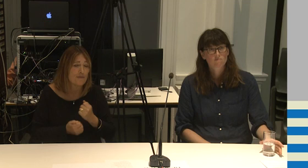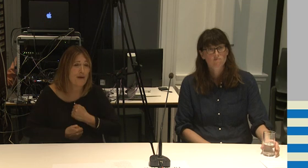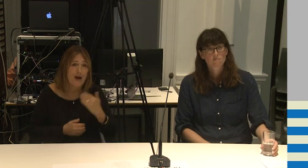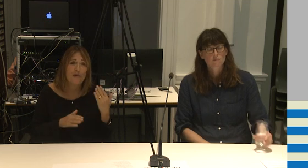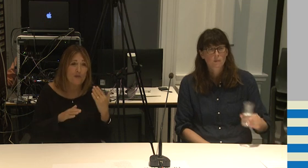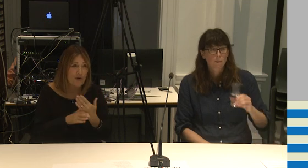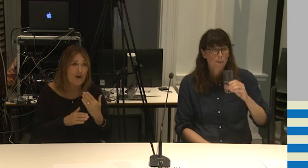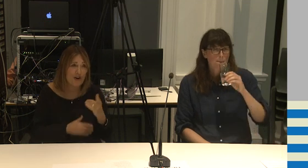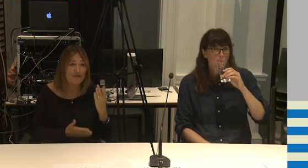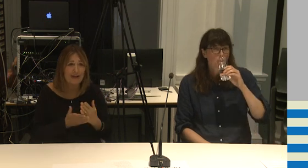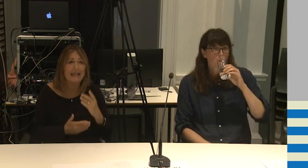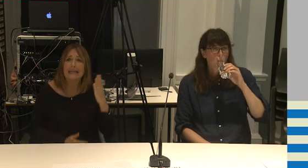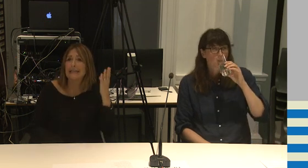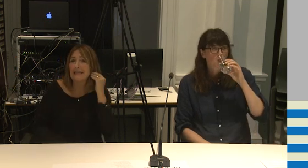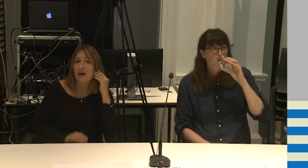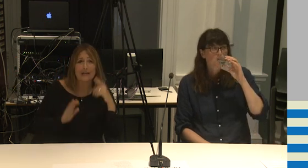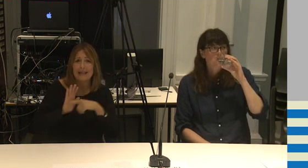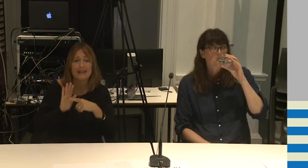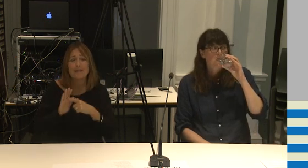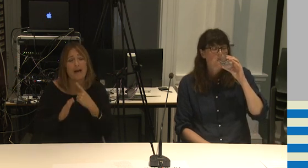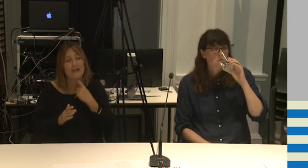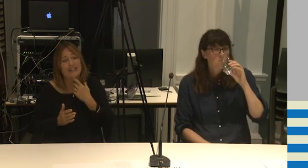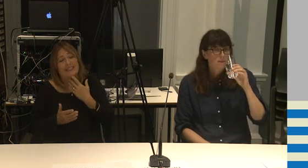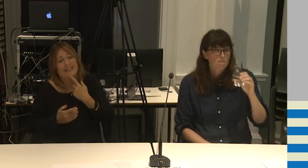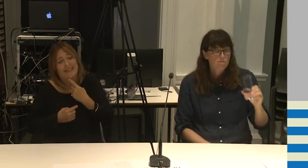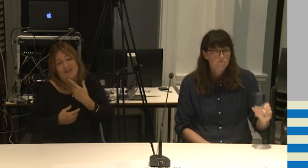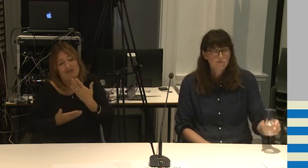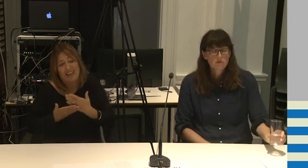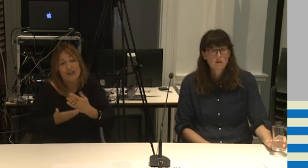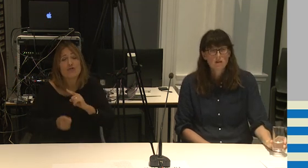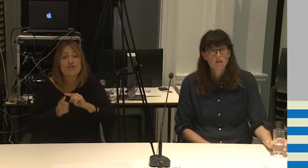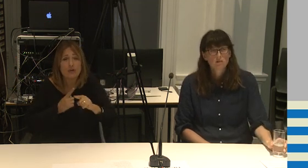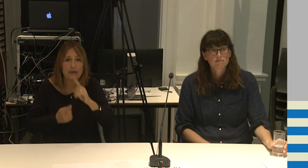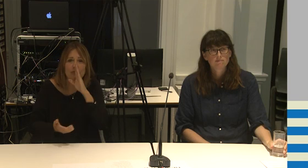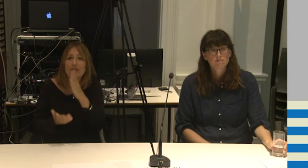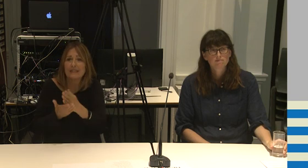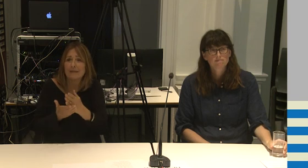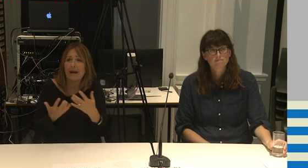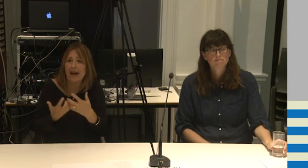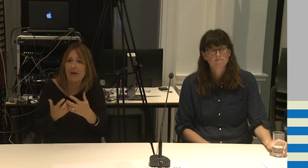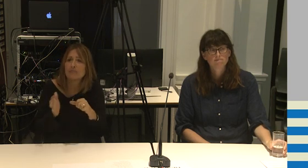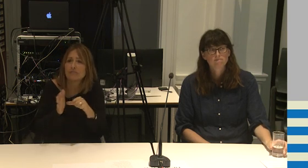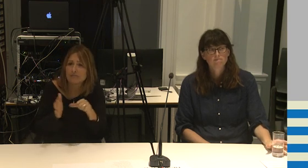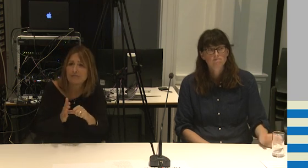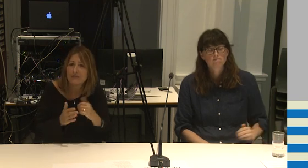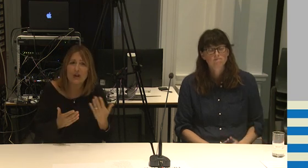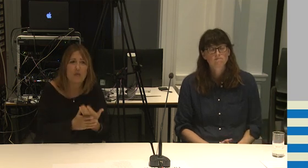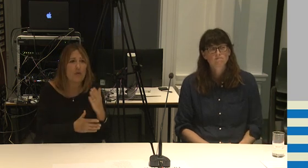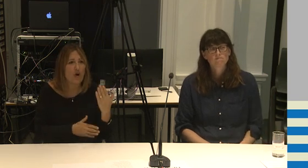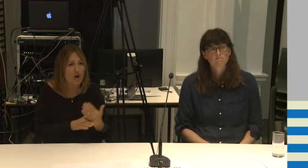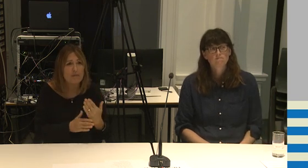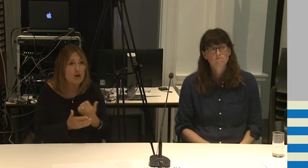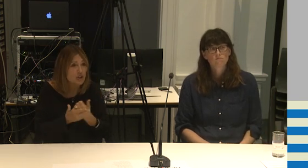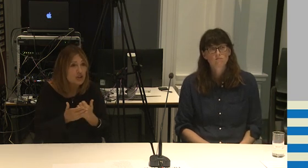sounded a bit negative. It's just being realistic about how difficult it is as a disabled person to start work. They're generally